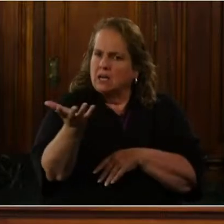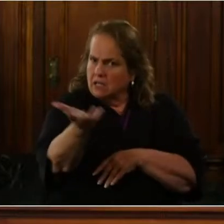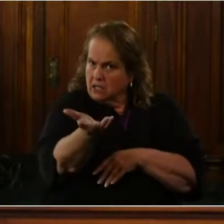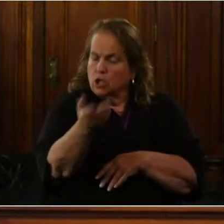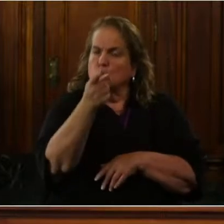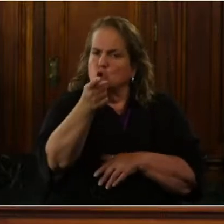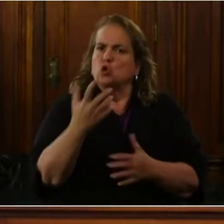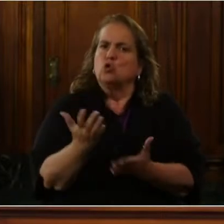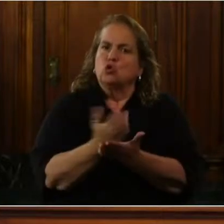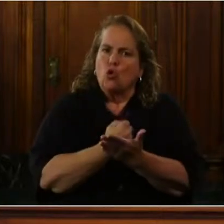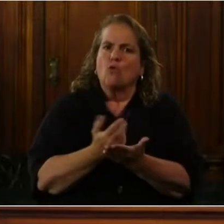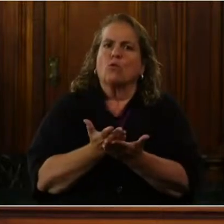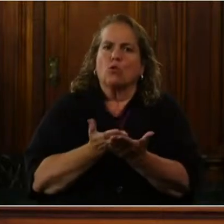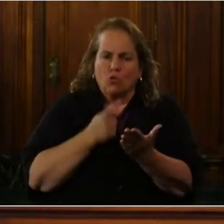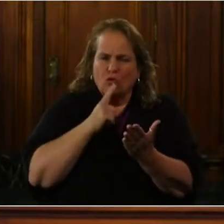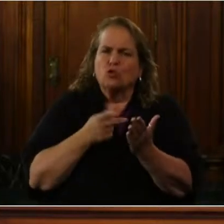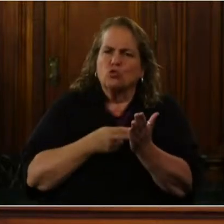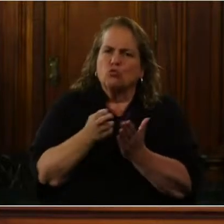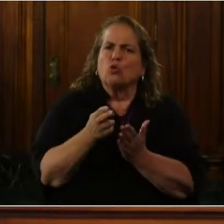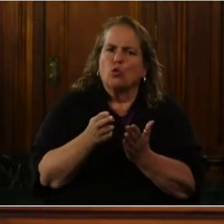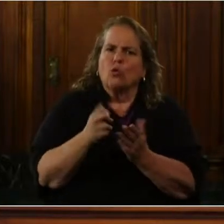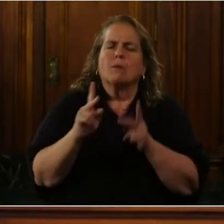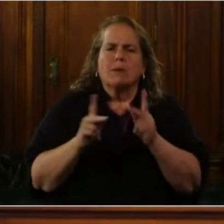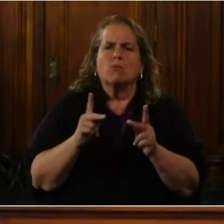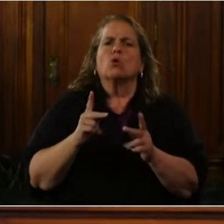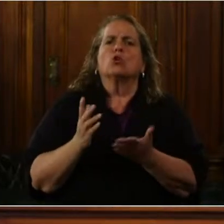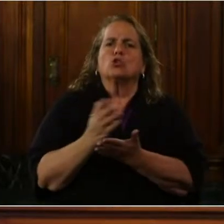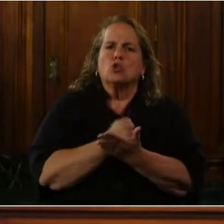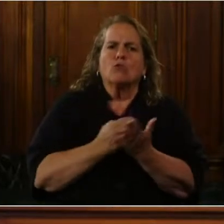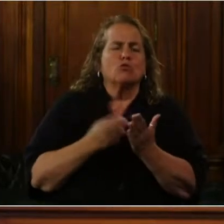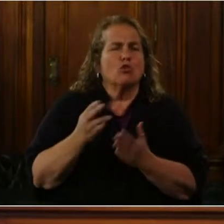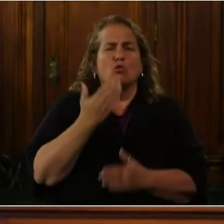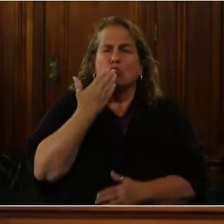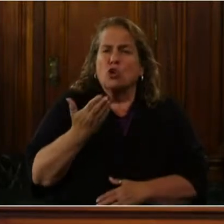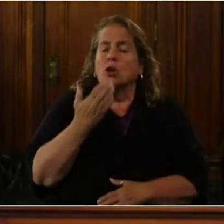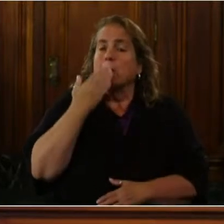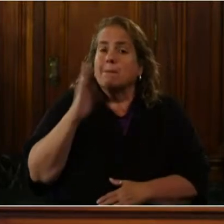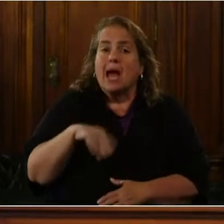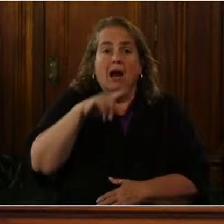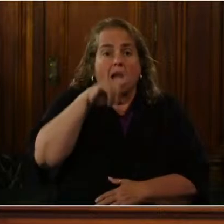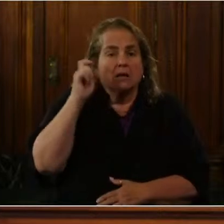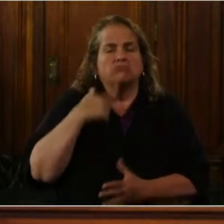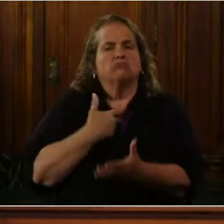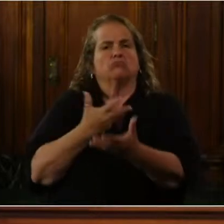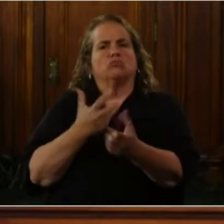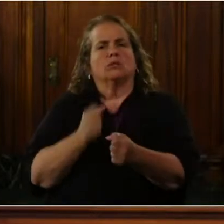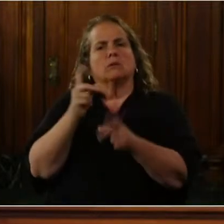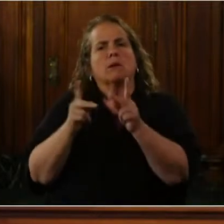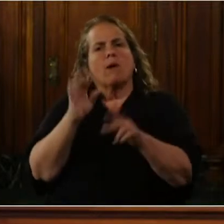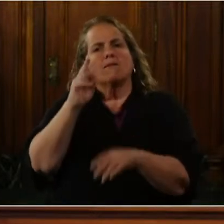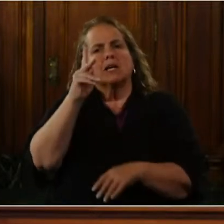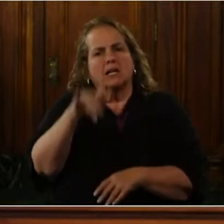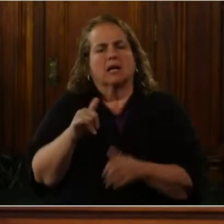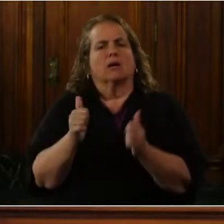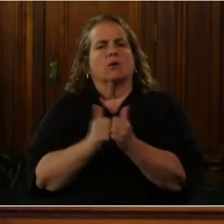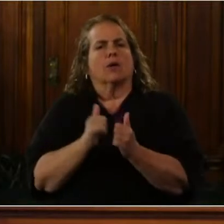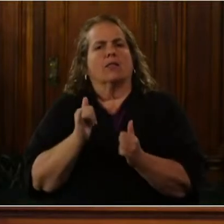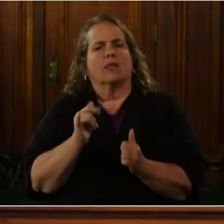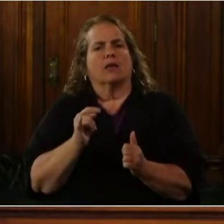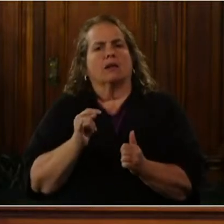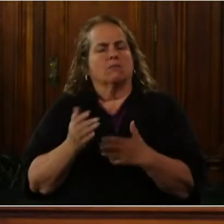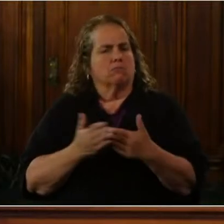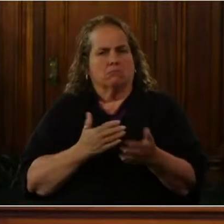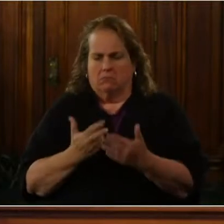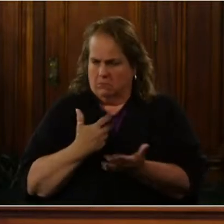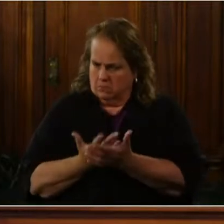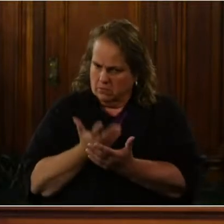truth. And whether the truth, I've said this before, is good, bad, or ugly, I trust the people of Kentucky with it. And even when